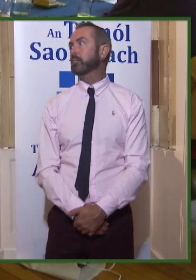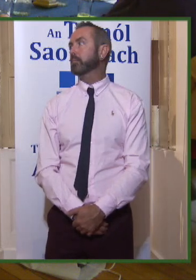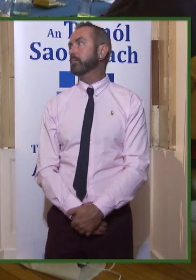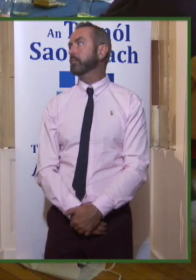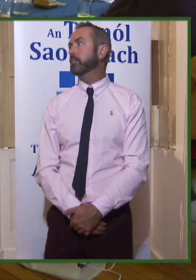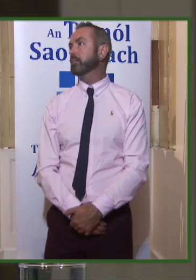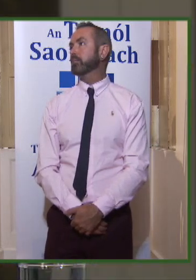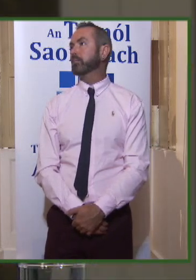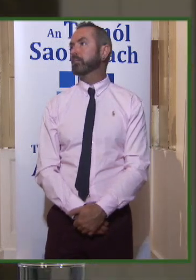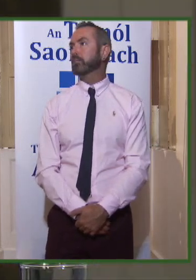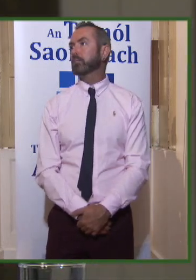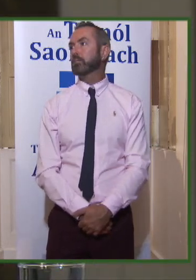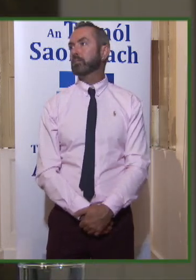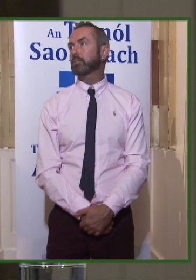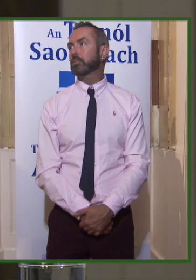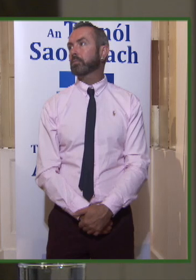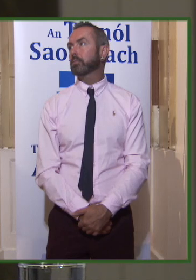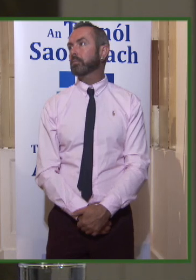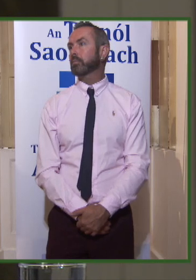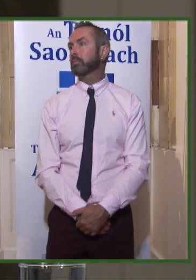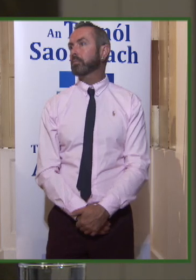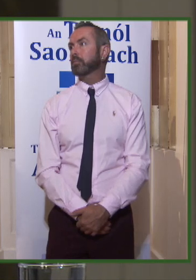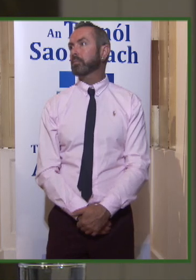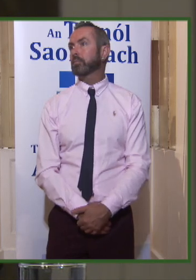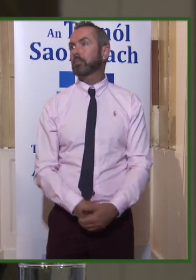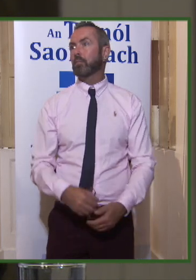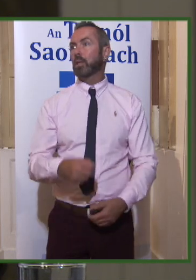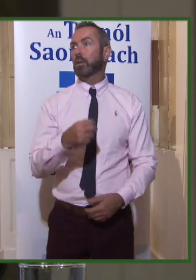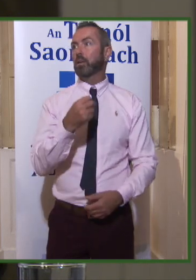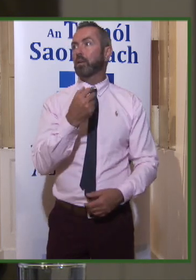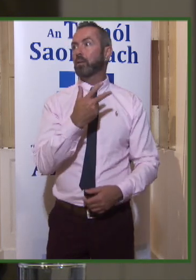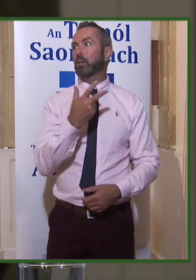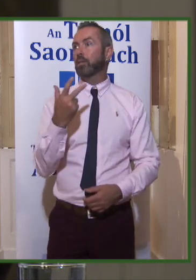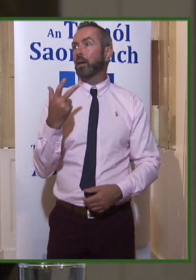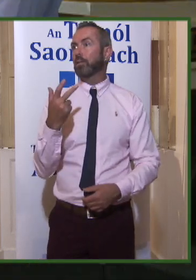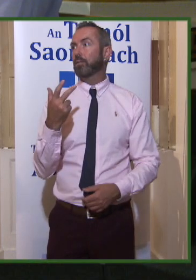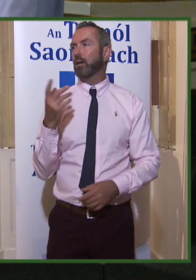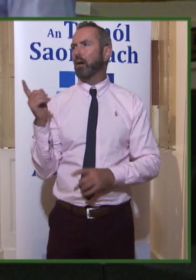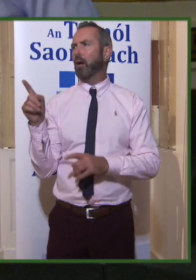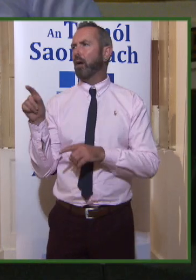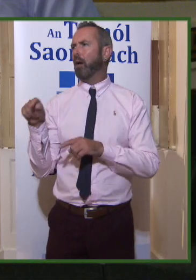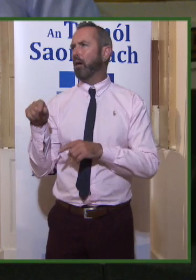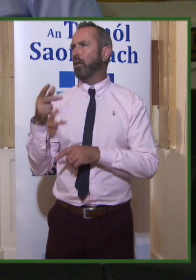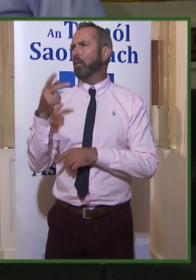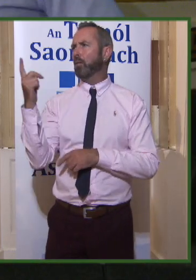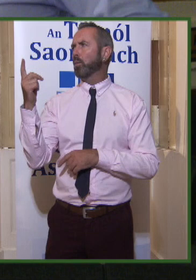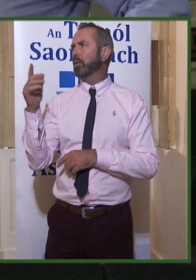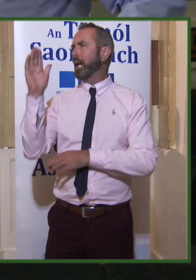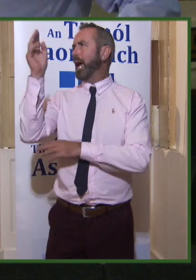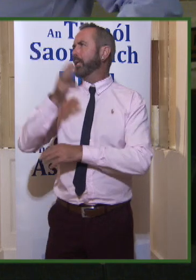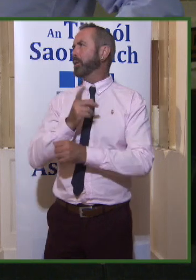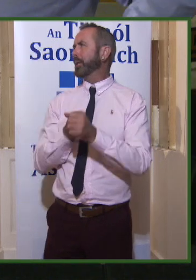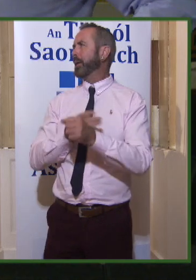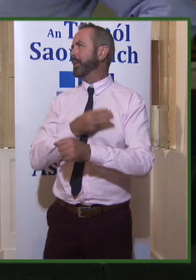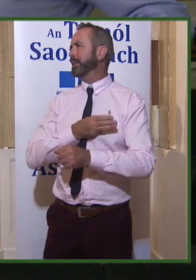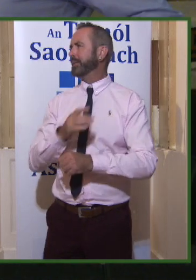35. Did we agree at 35? Okay. And now did we agree, Carl? We got 31. You got 31. Okay, so just keep your hands up, please. There's a